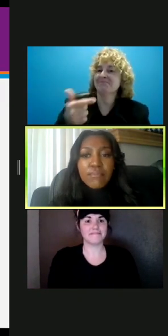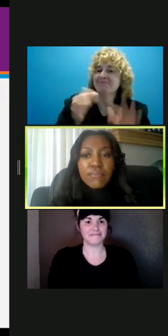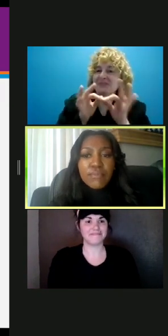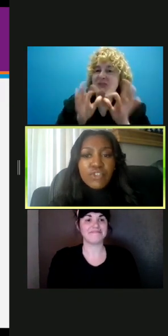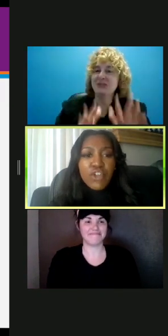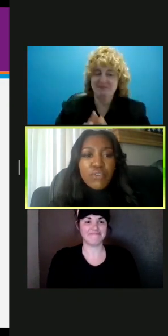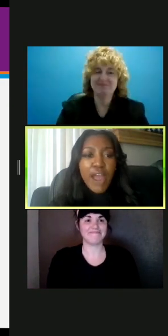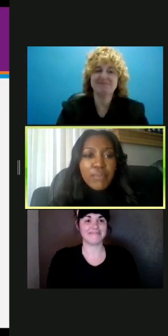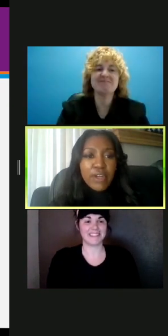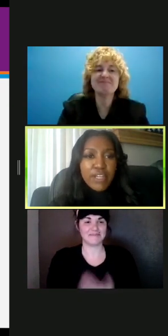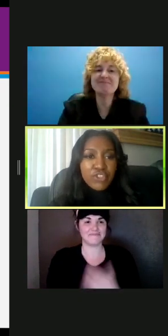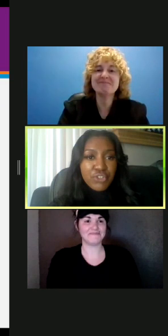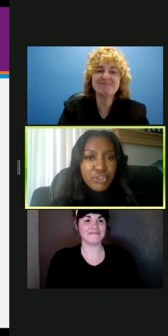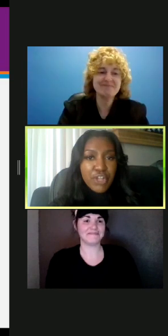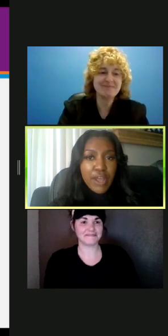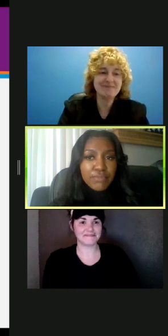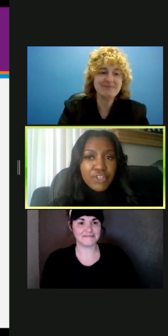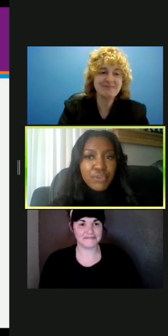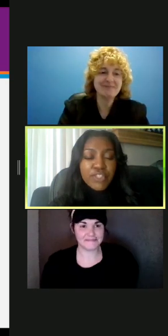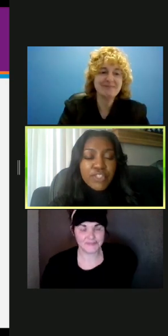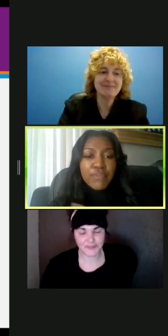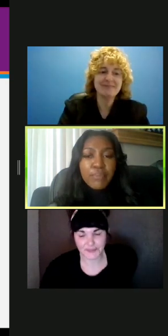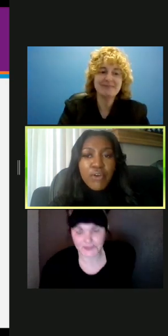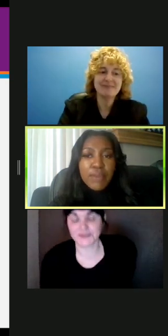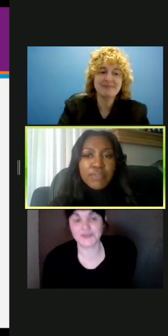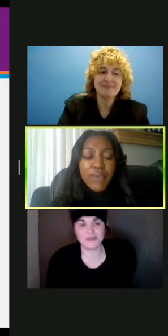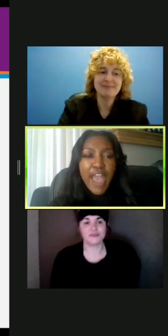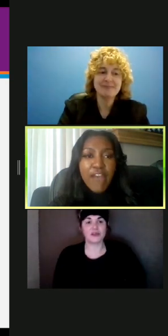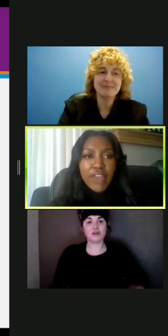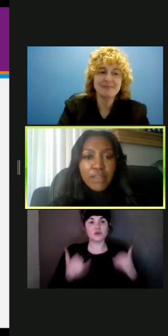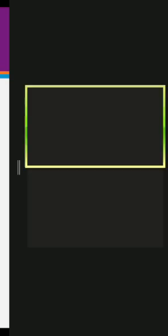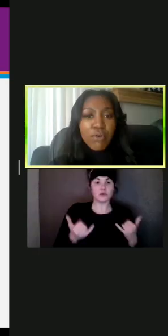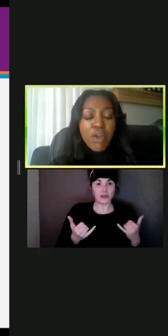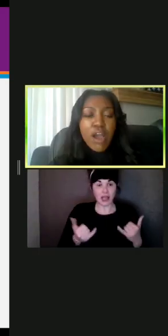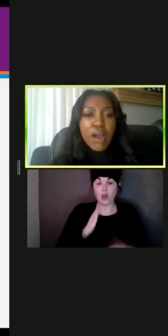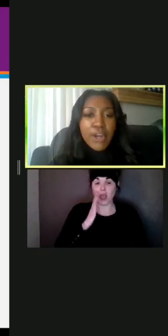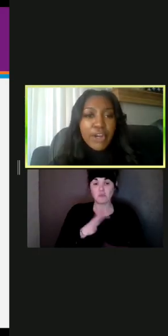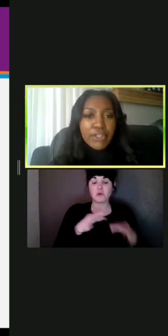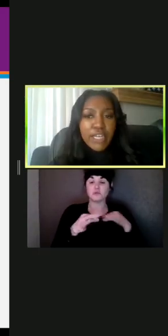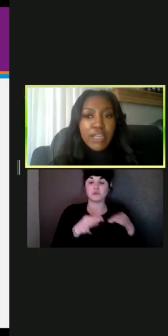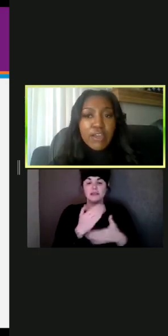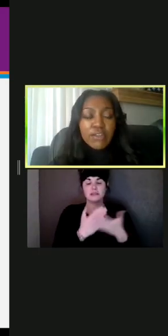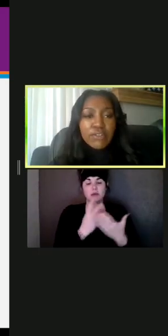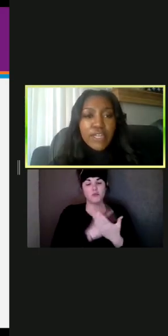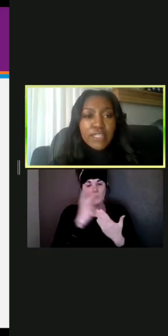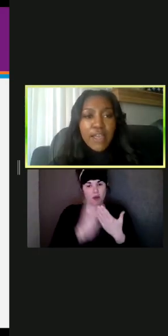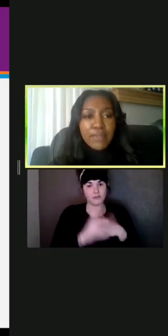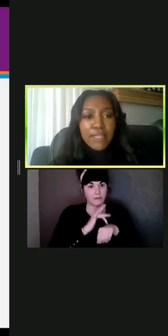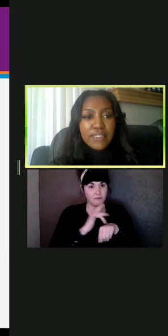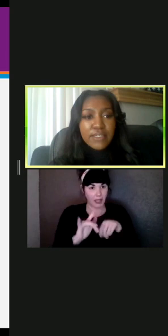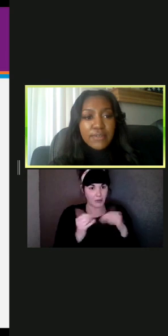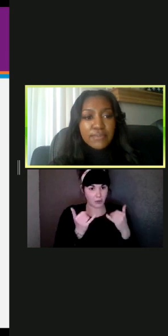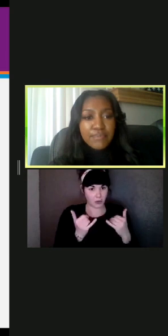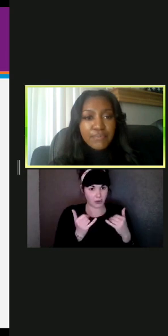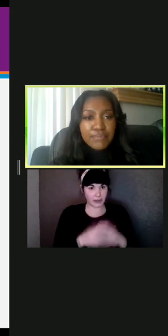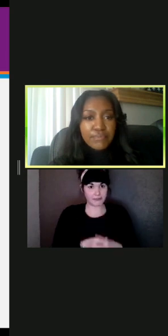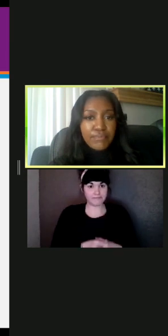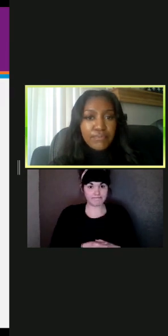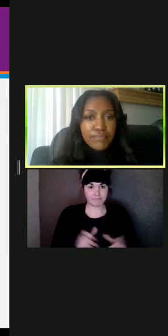Um, so now I'm going to introduce, um, to you some of the programs that we have available, um, currently. Next slide, please.